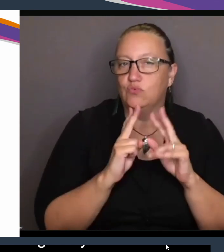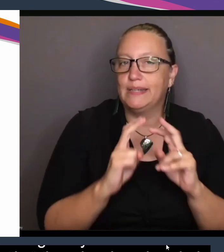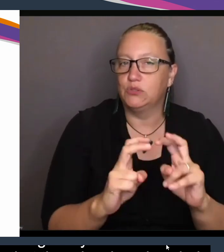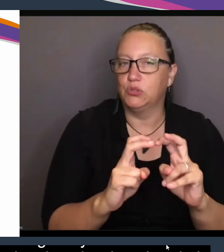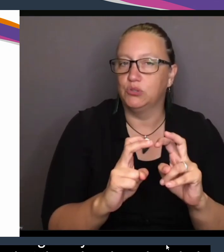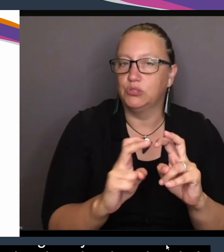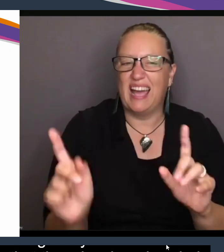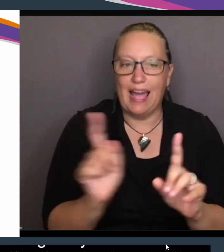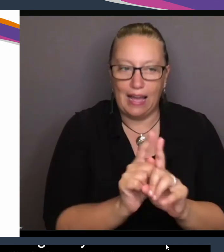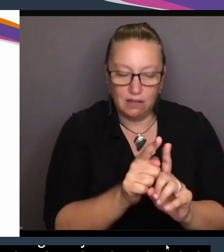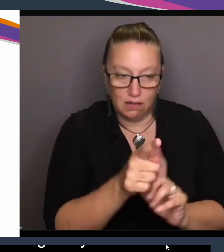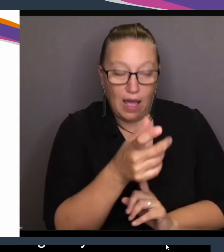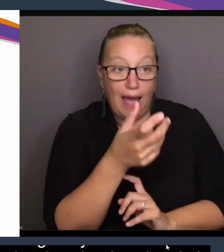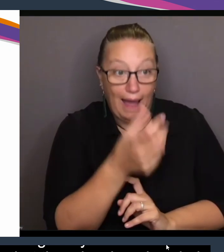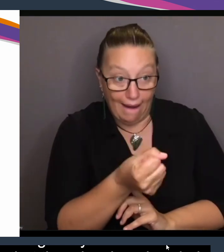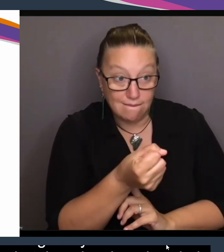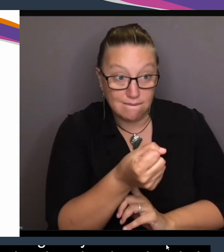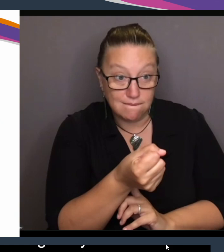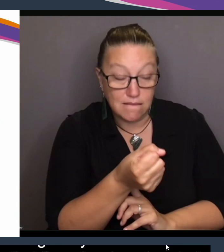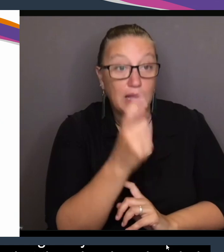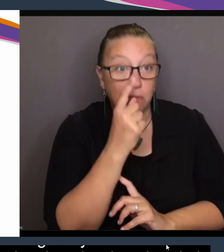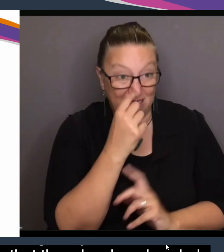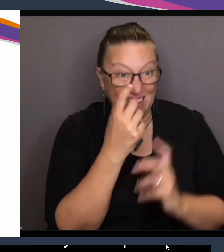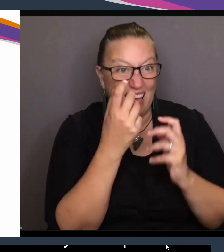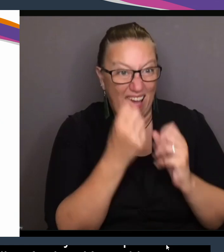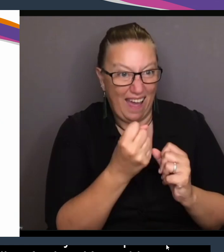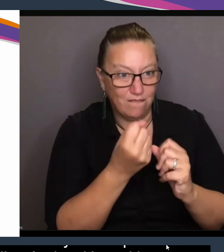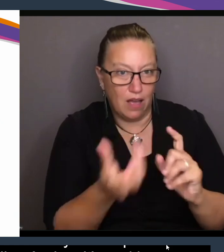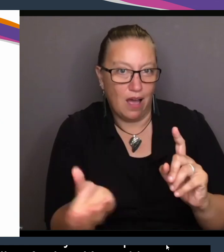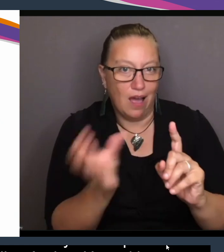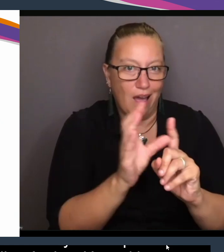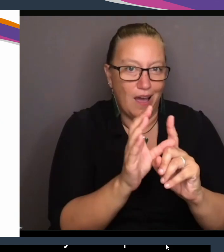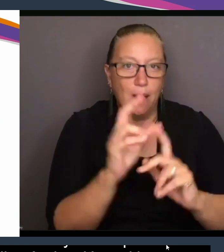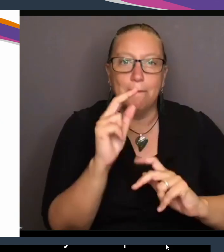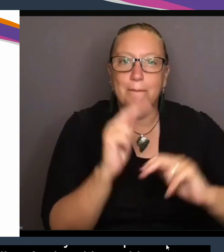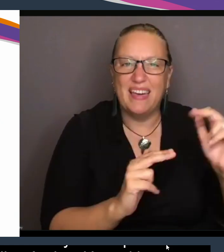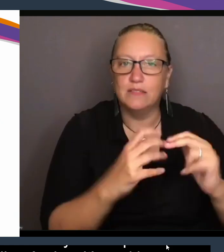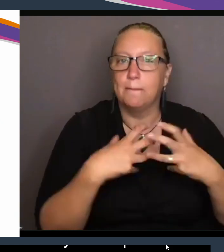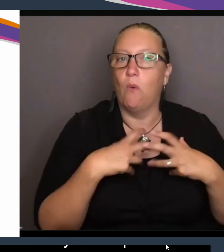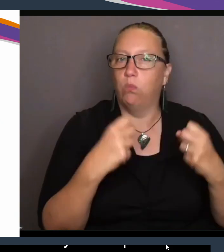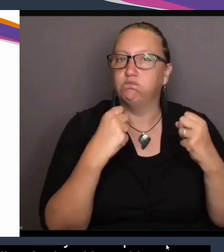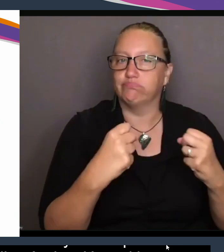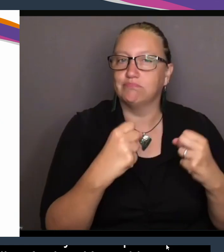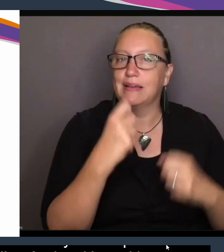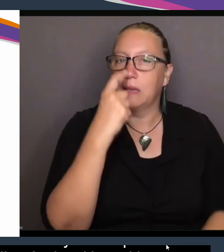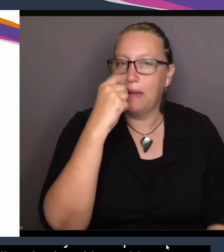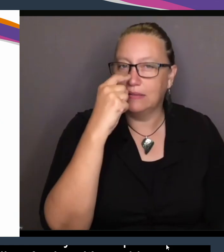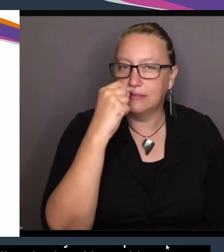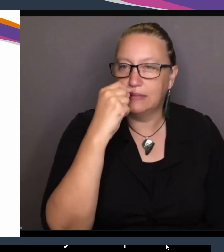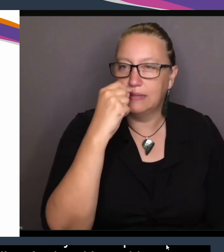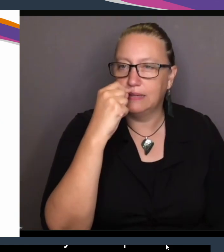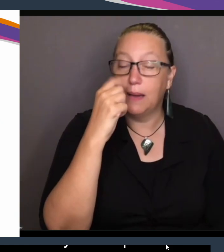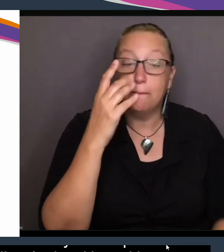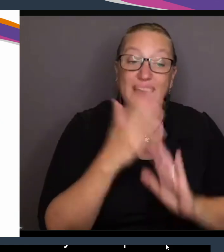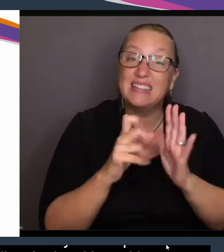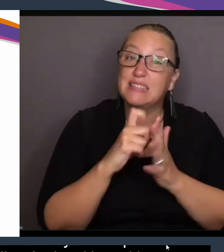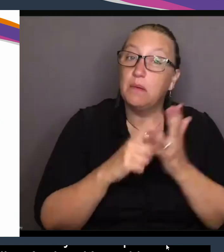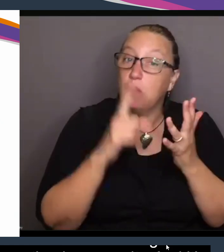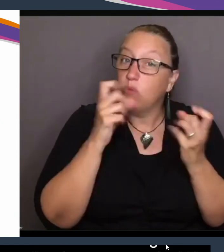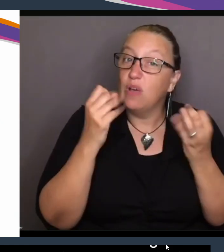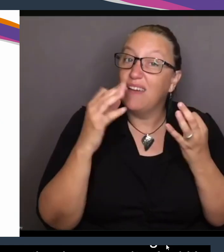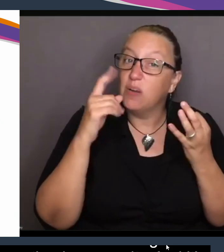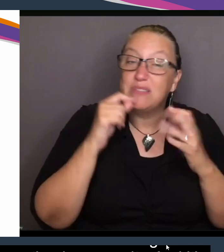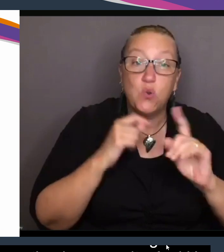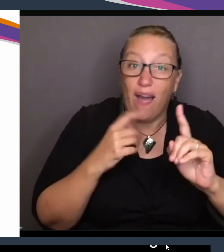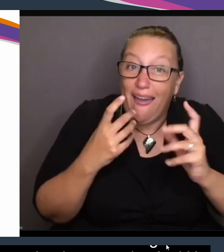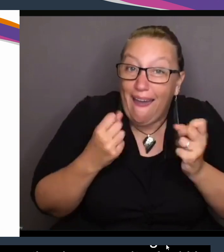capacity. And it's not saying that there's not capacity there already. There's lots of capacity for disability-led research, but how can we build